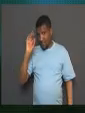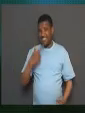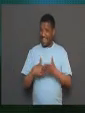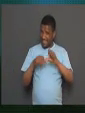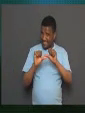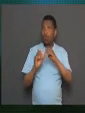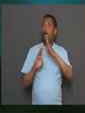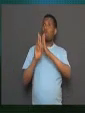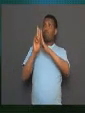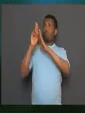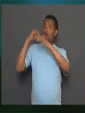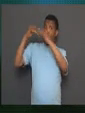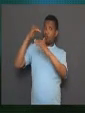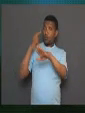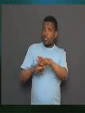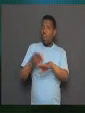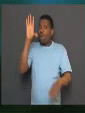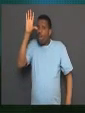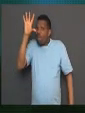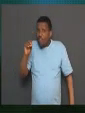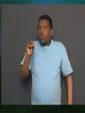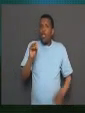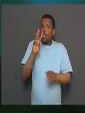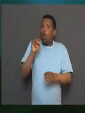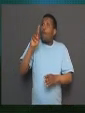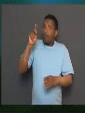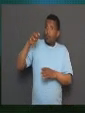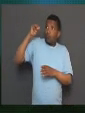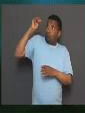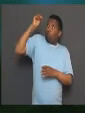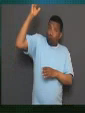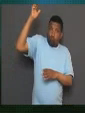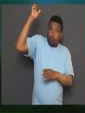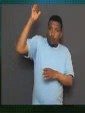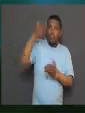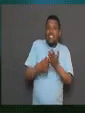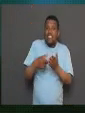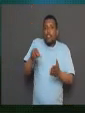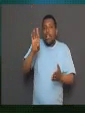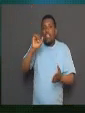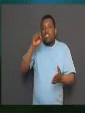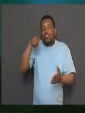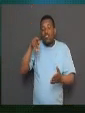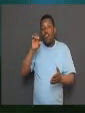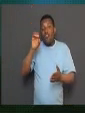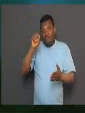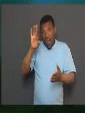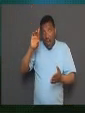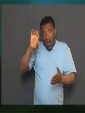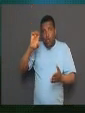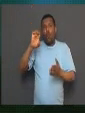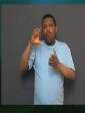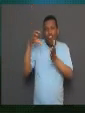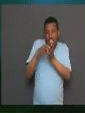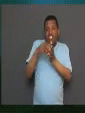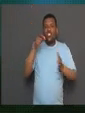Extending upwards to about 50 kilometers, the stratosphere contains the jet